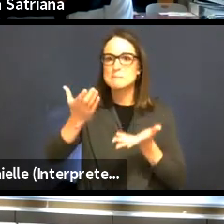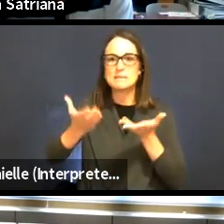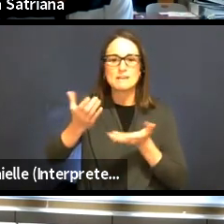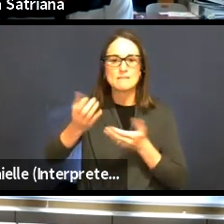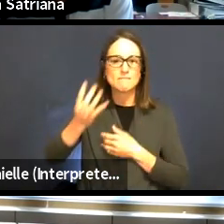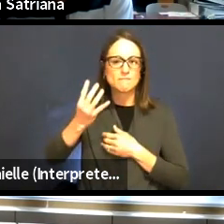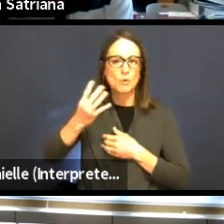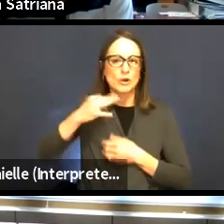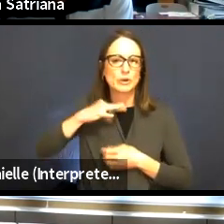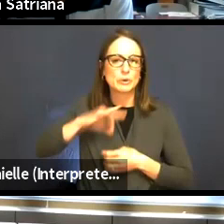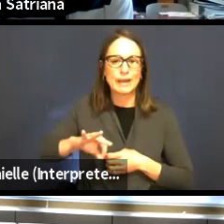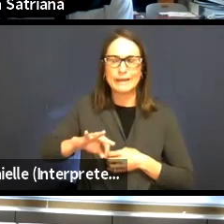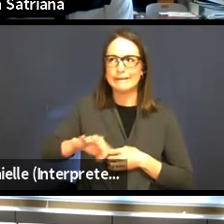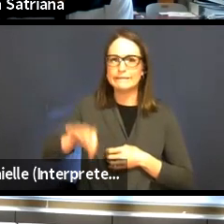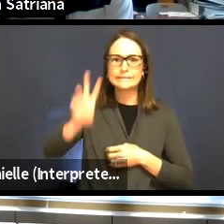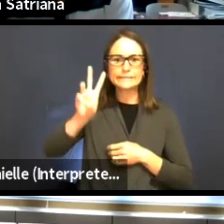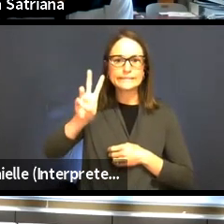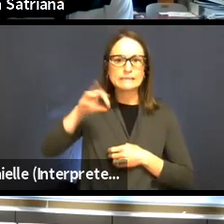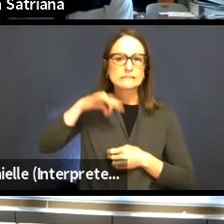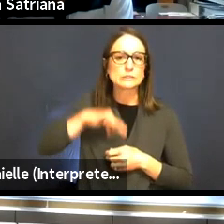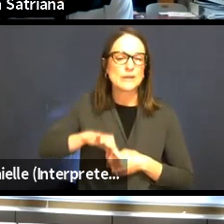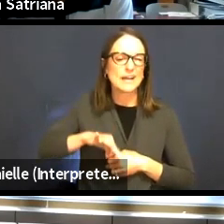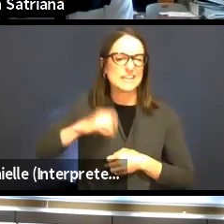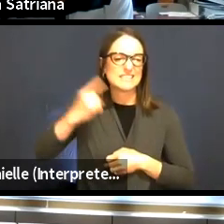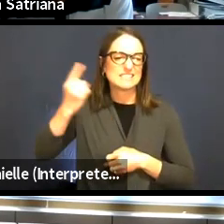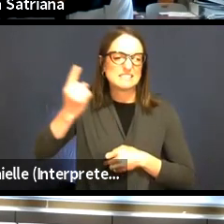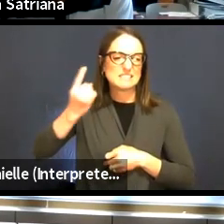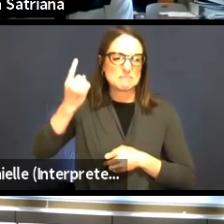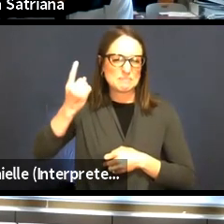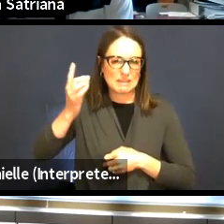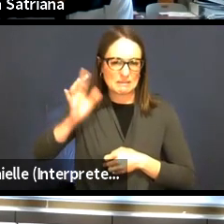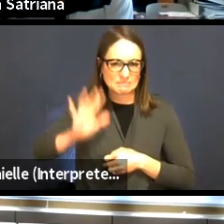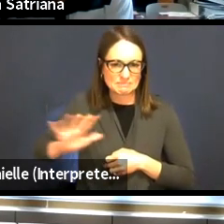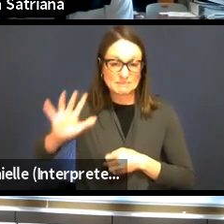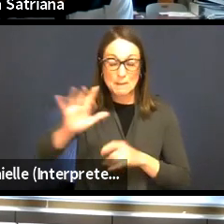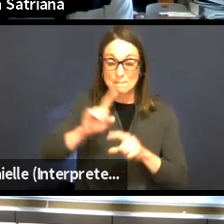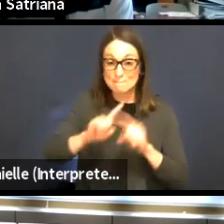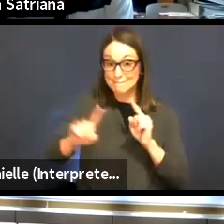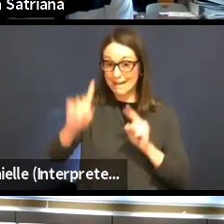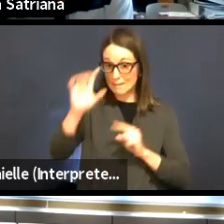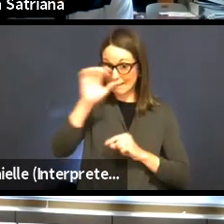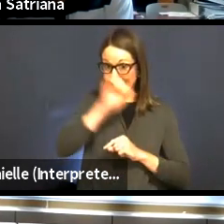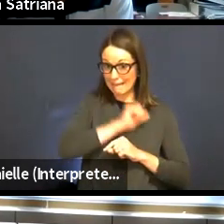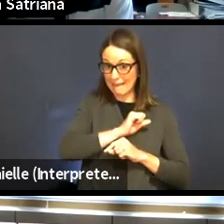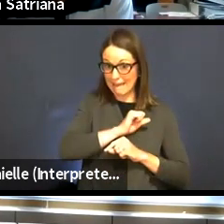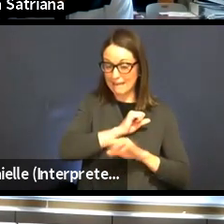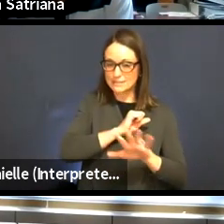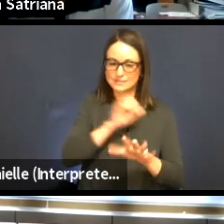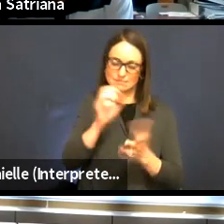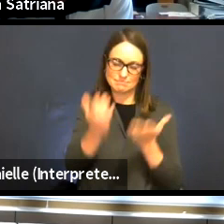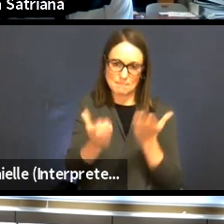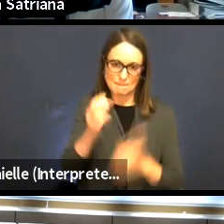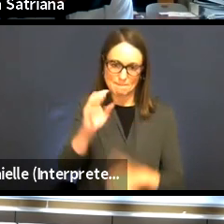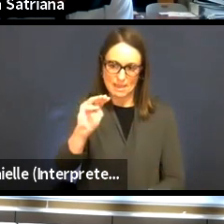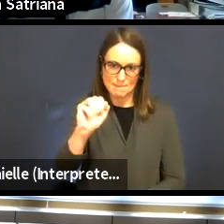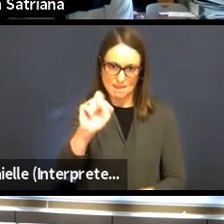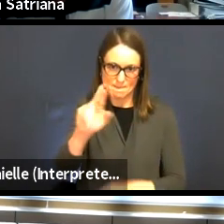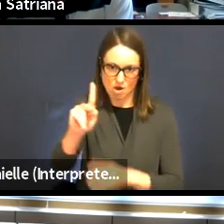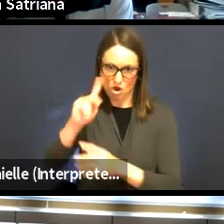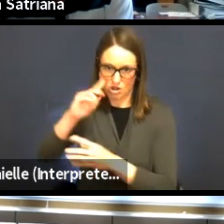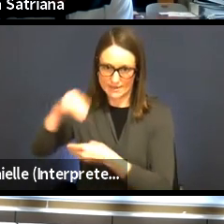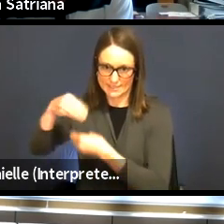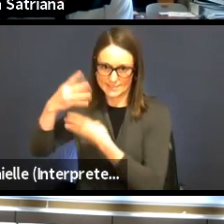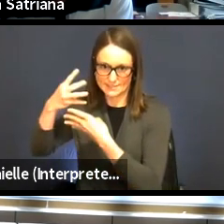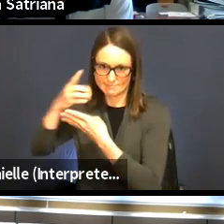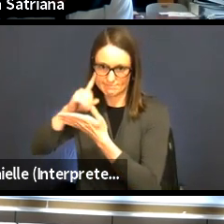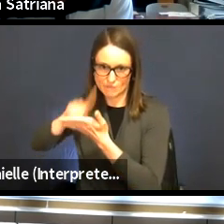4 credits or 6 credits, something like that. My guess would be, and Mark may be looking it up as I'm talking here, my